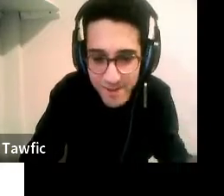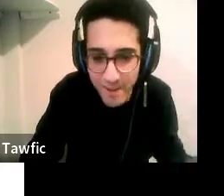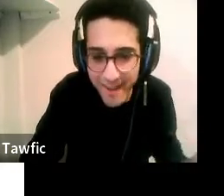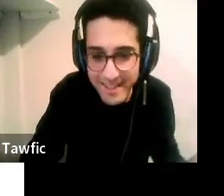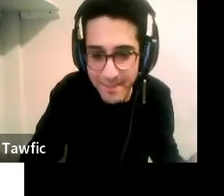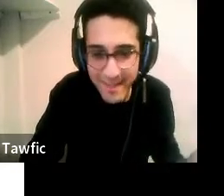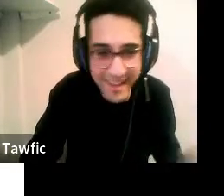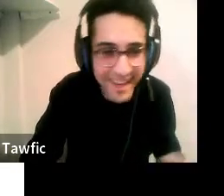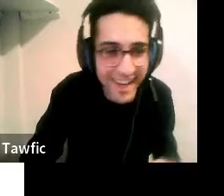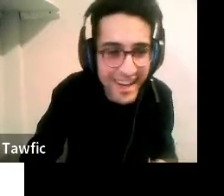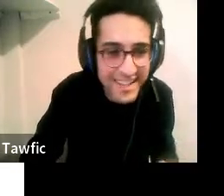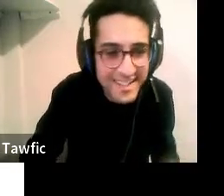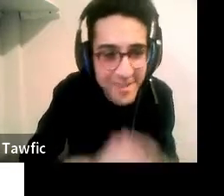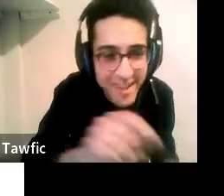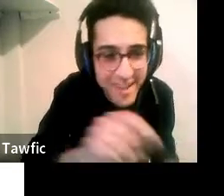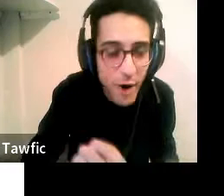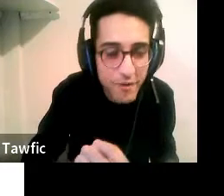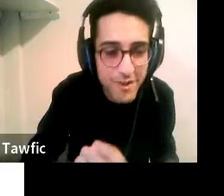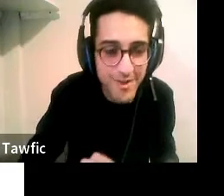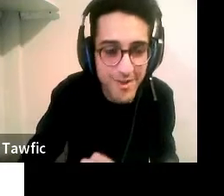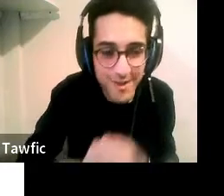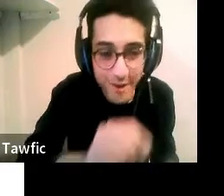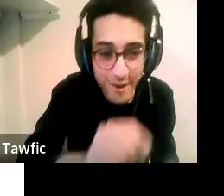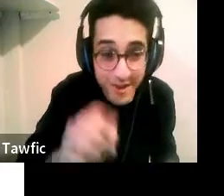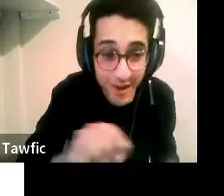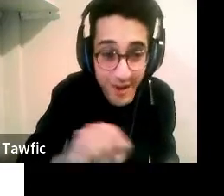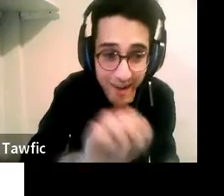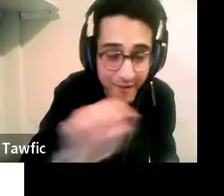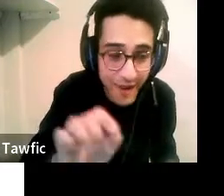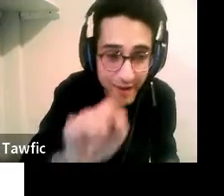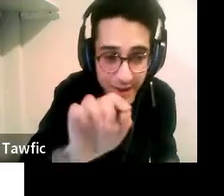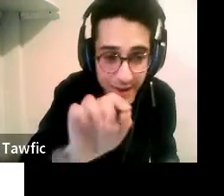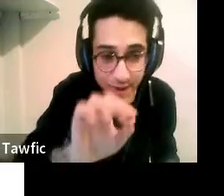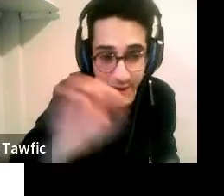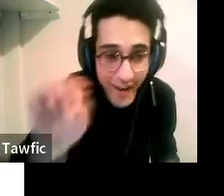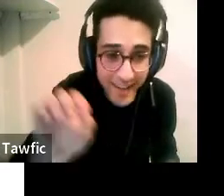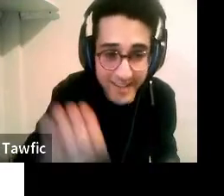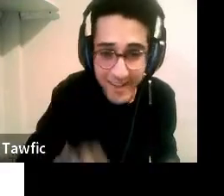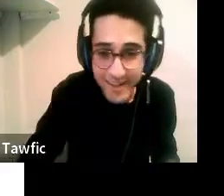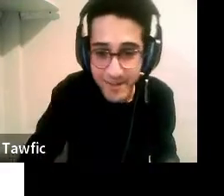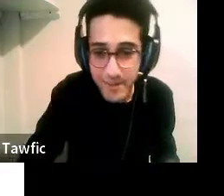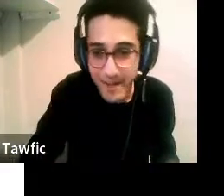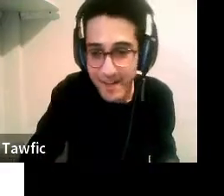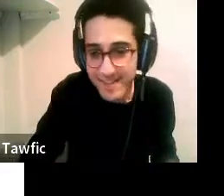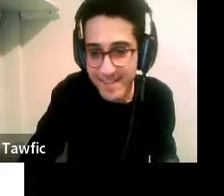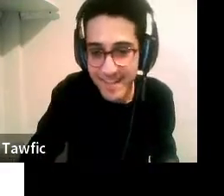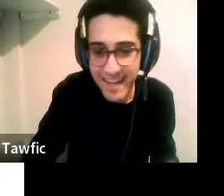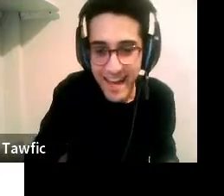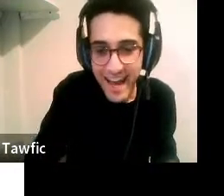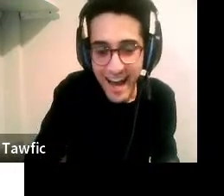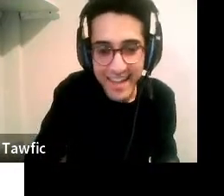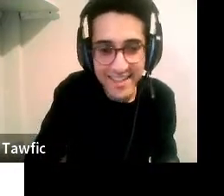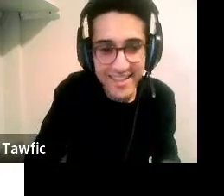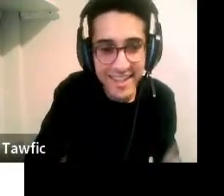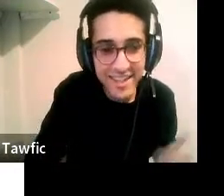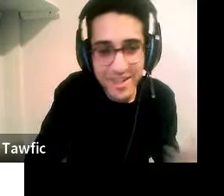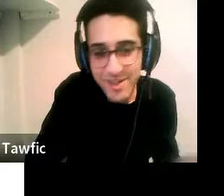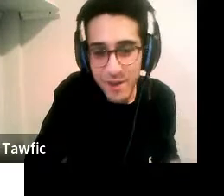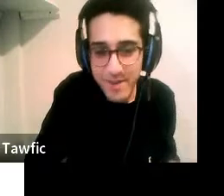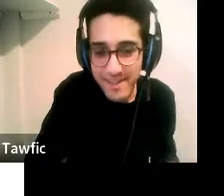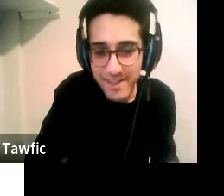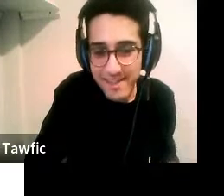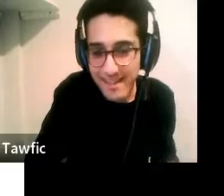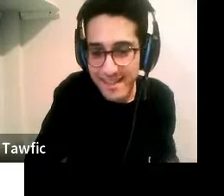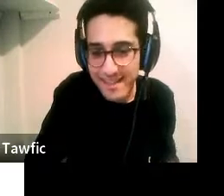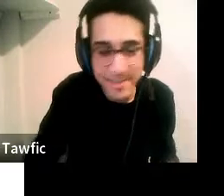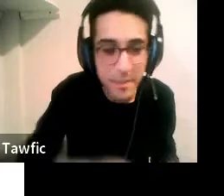Sarah was reminding me that it had created offshoots of its own now, if you have a look on the right-hand side of the plant. And she told